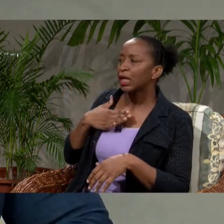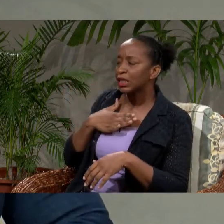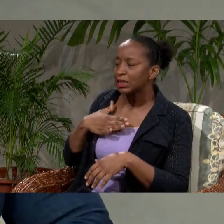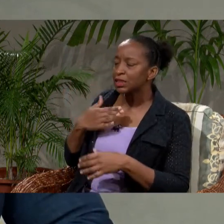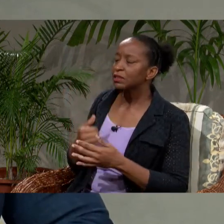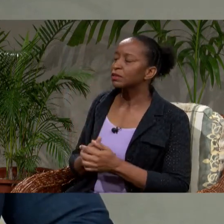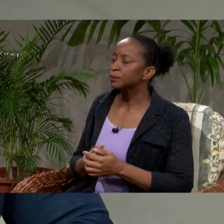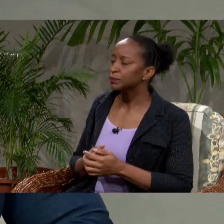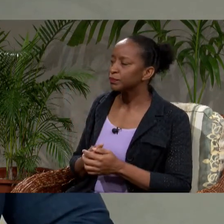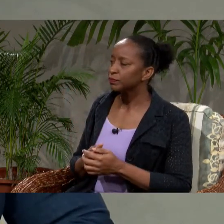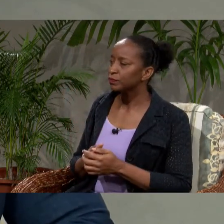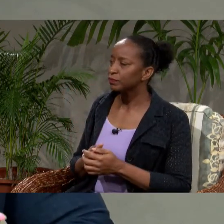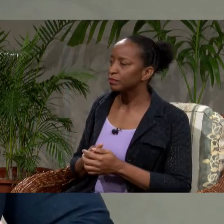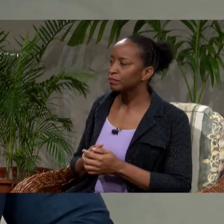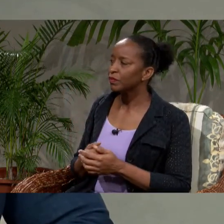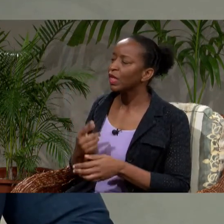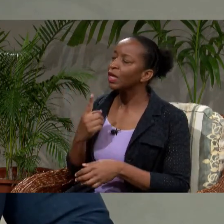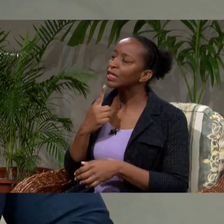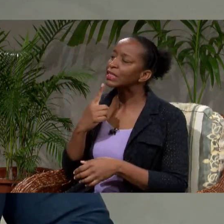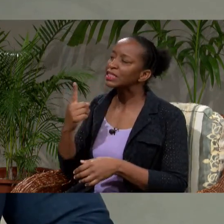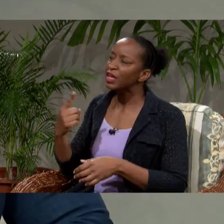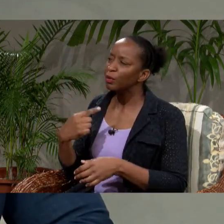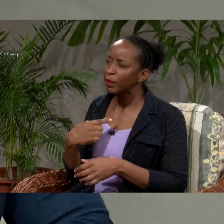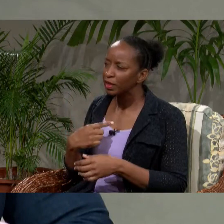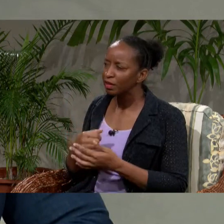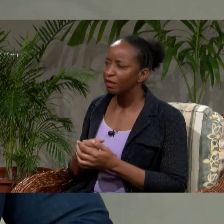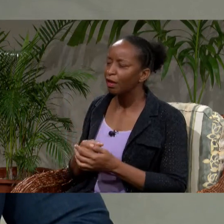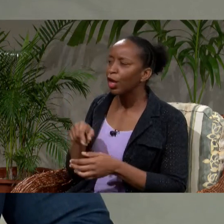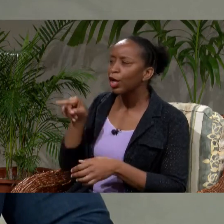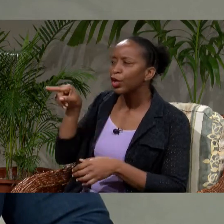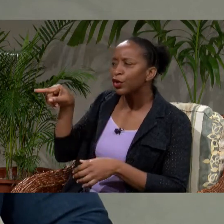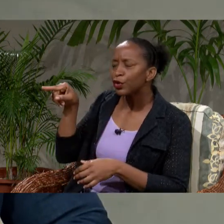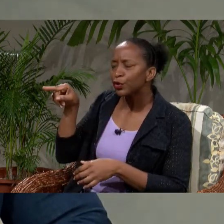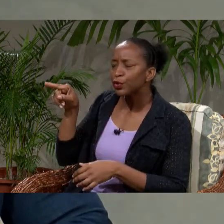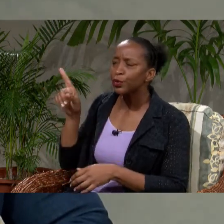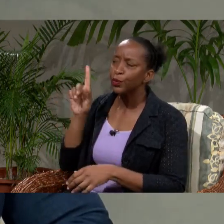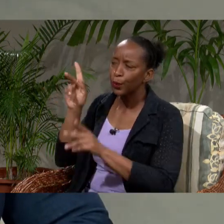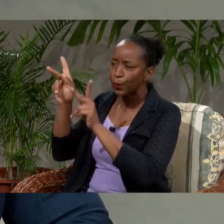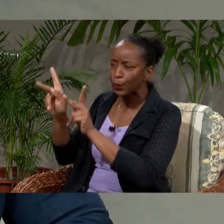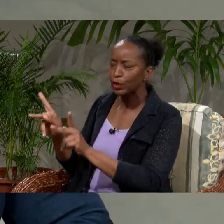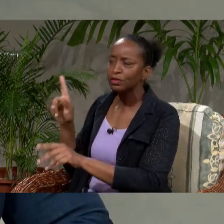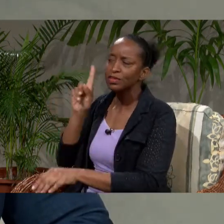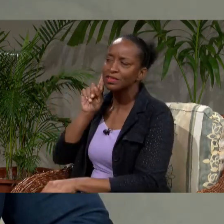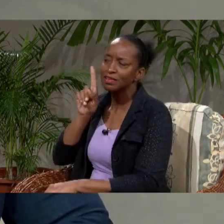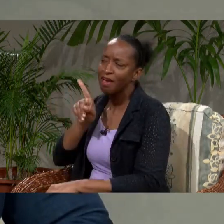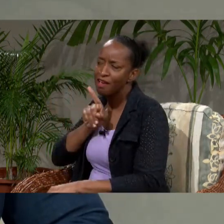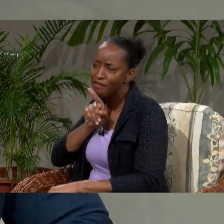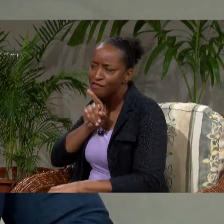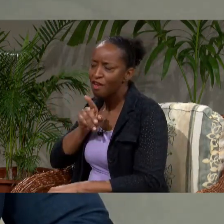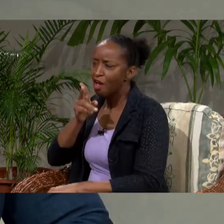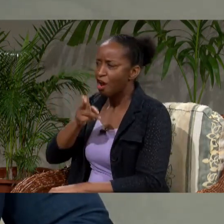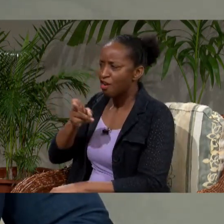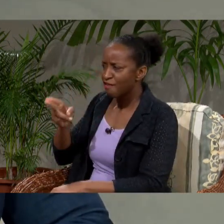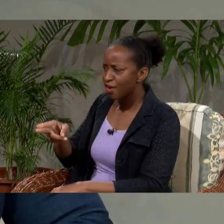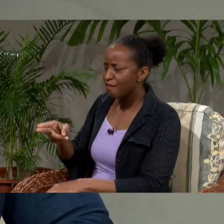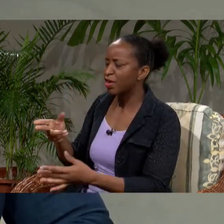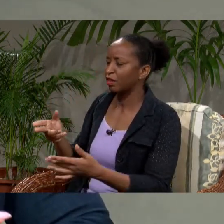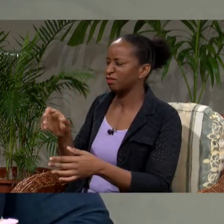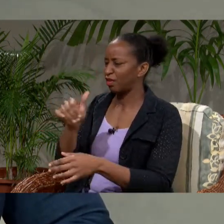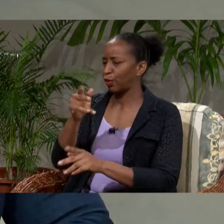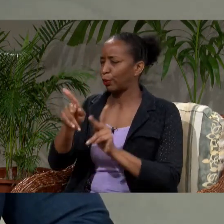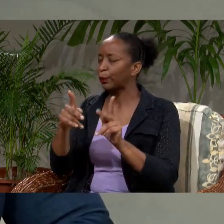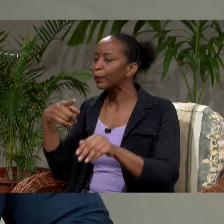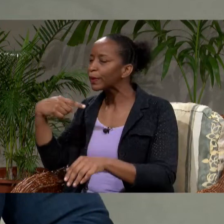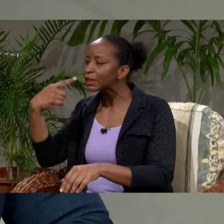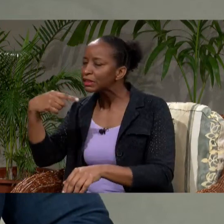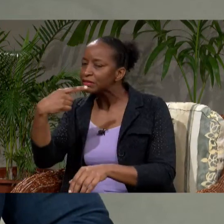it's like being a deaf or hard of hearing person in the community, some of the challenges that